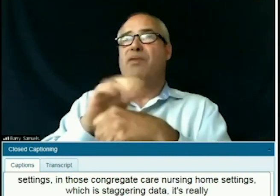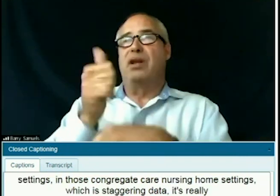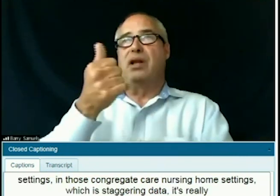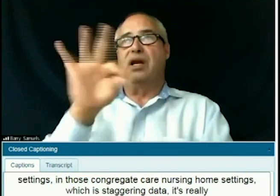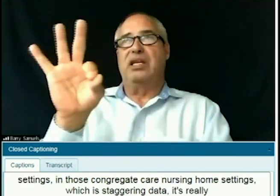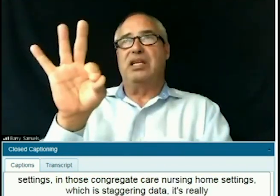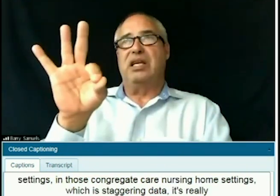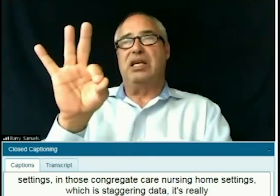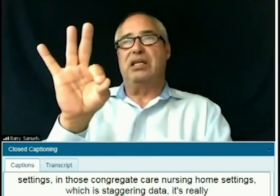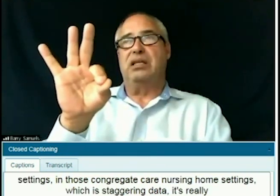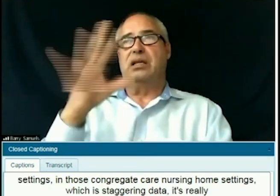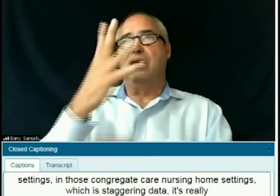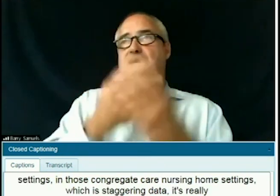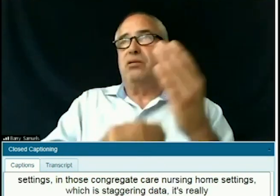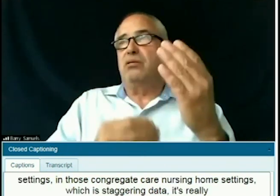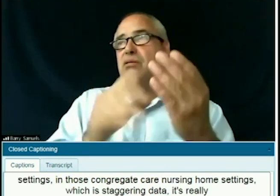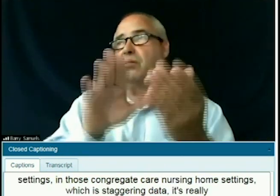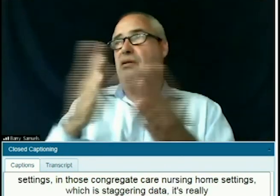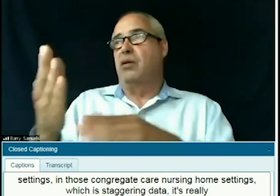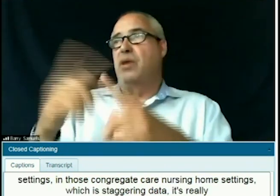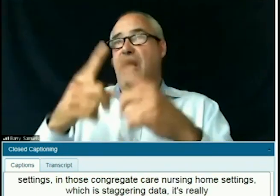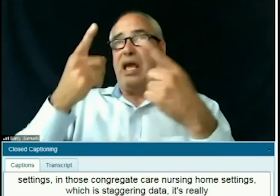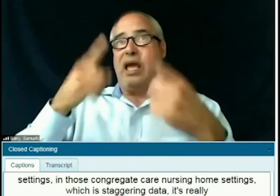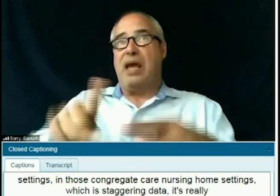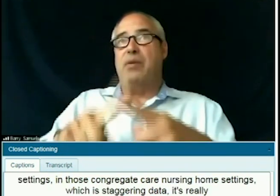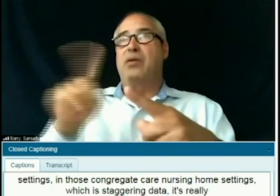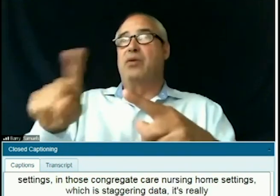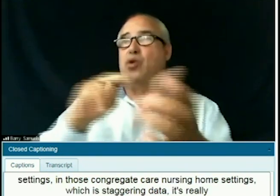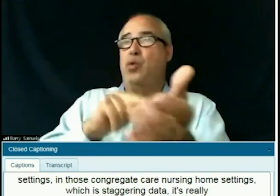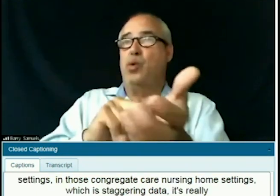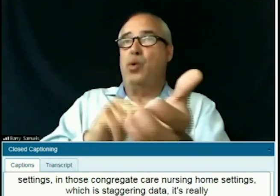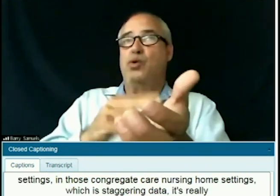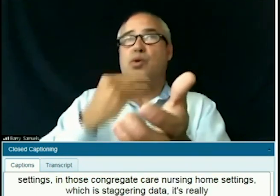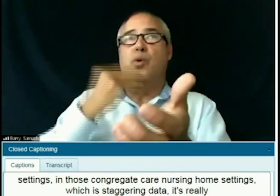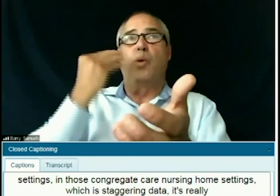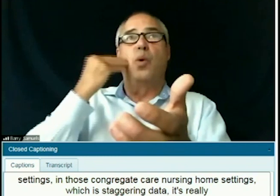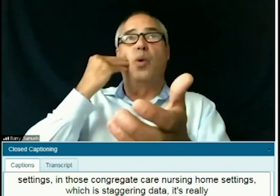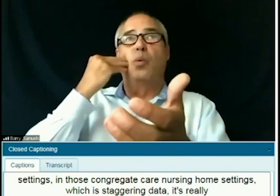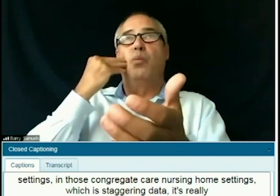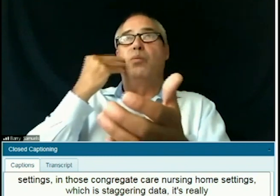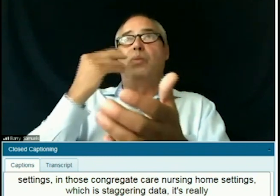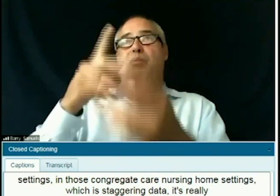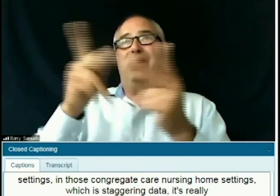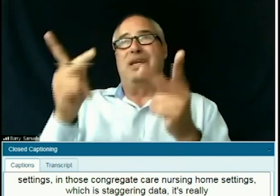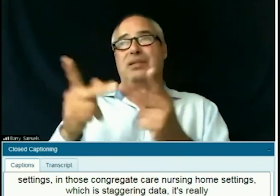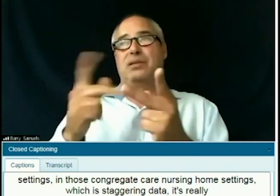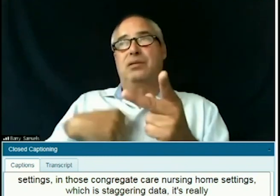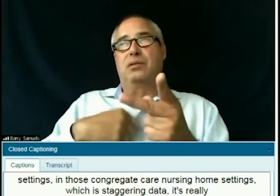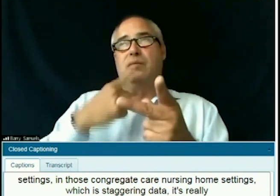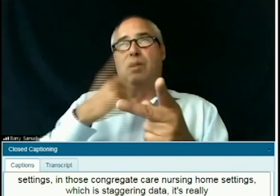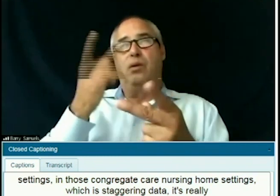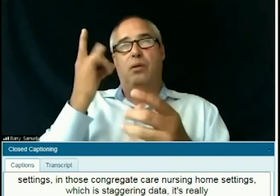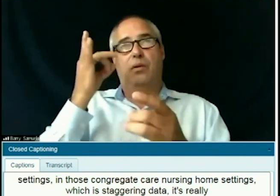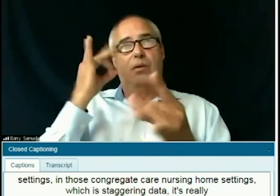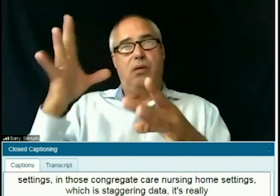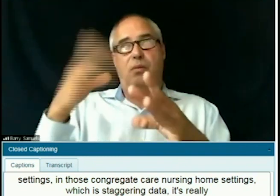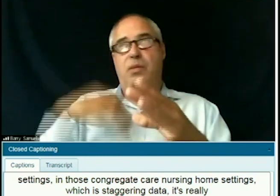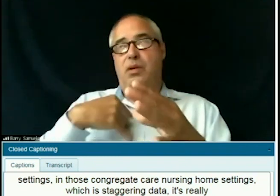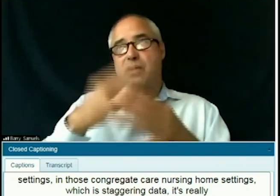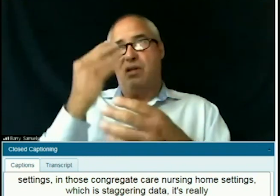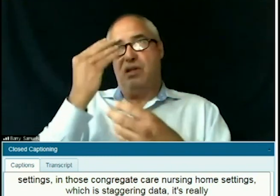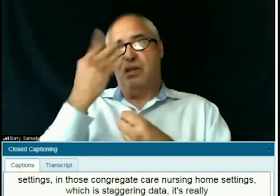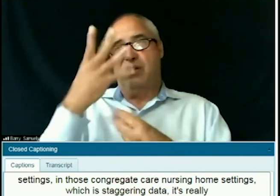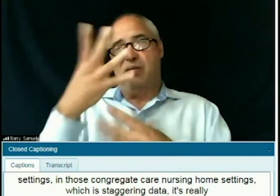was occurring in those settings, in those congregate care nursing home settings, which is staggering data.